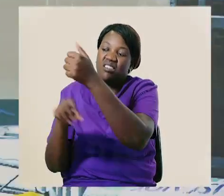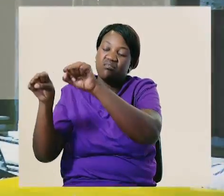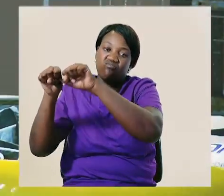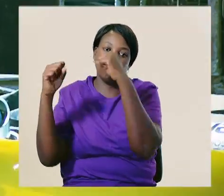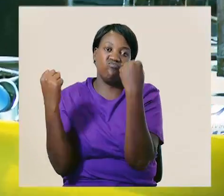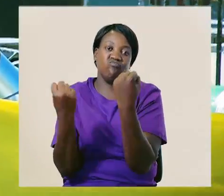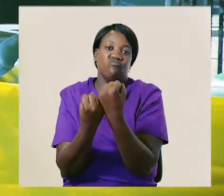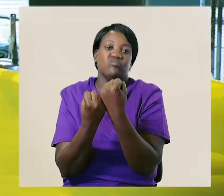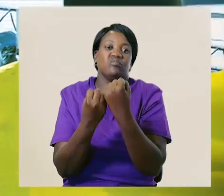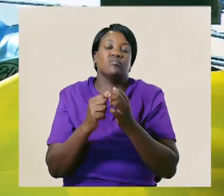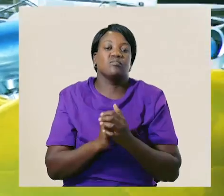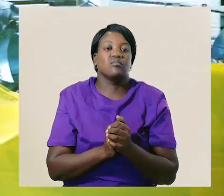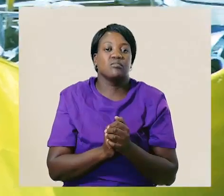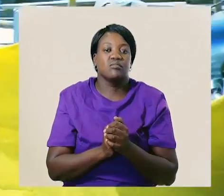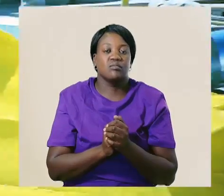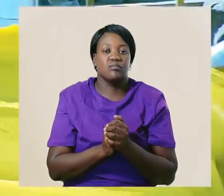organizations.